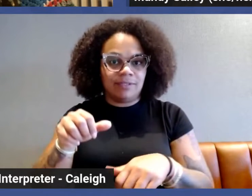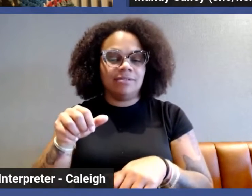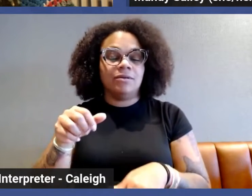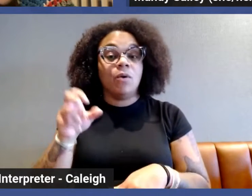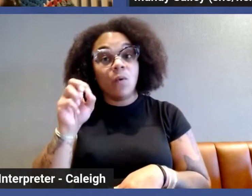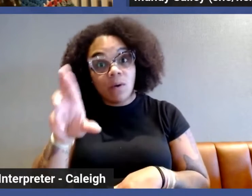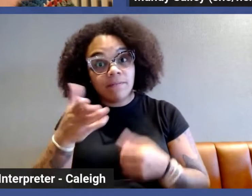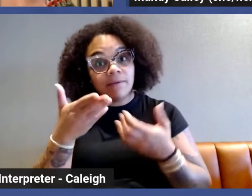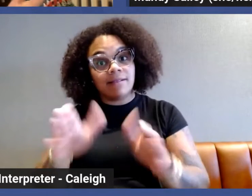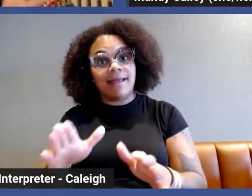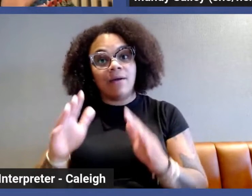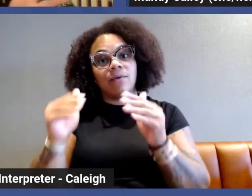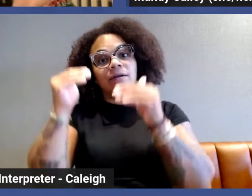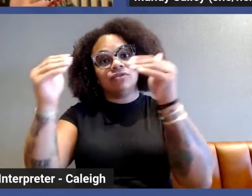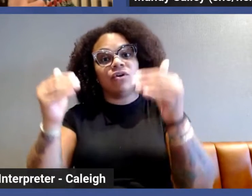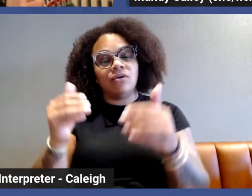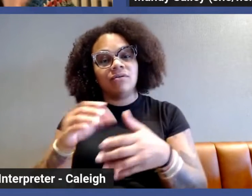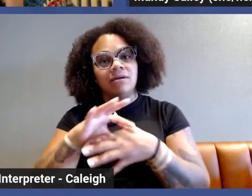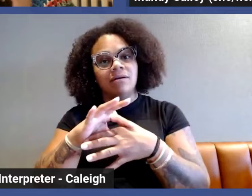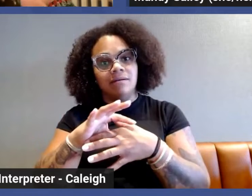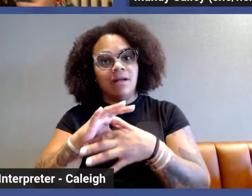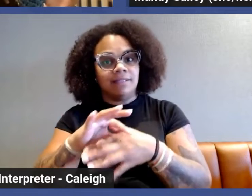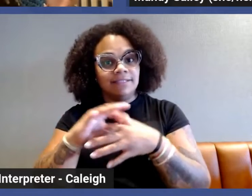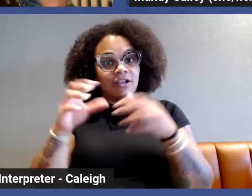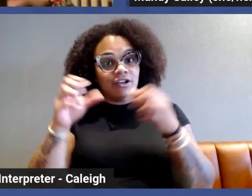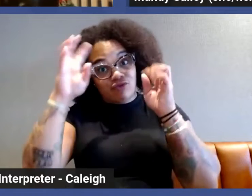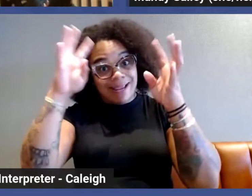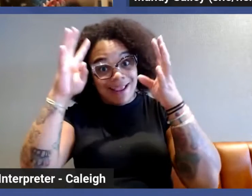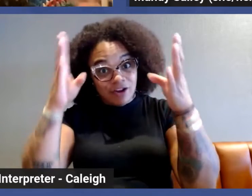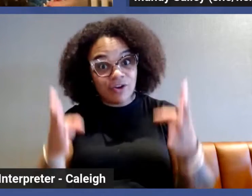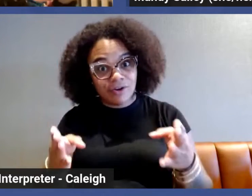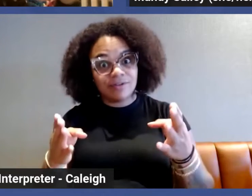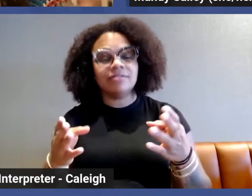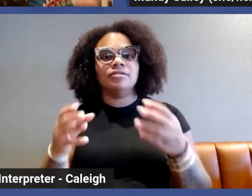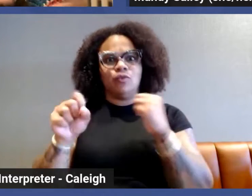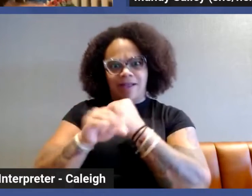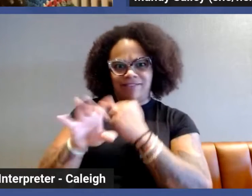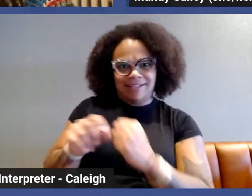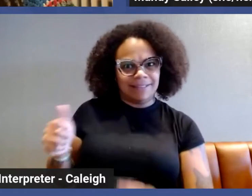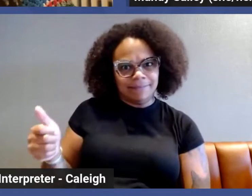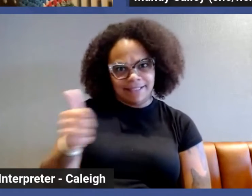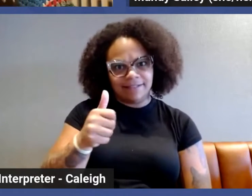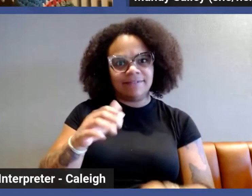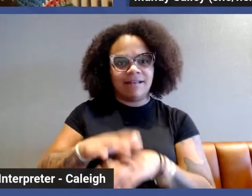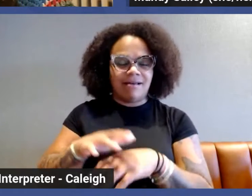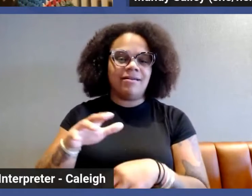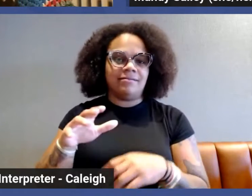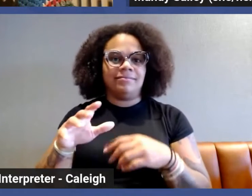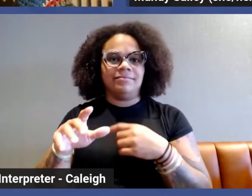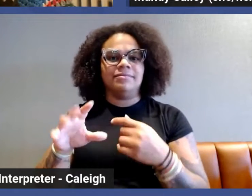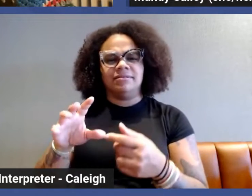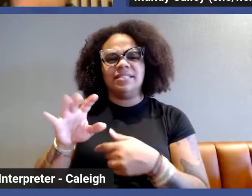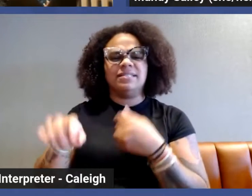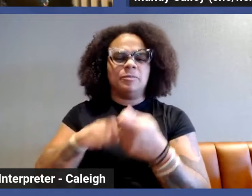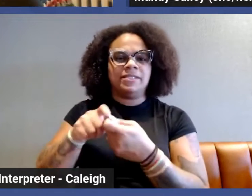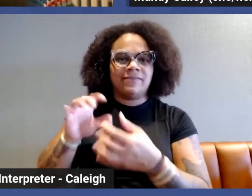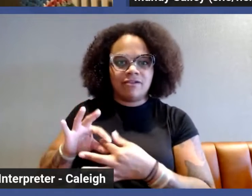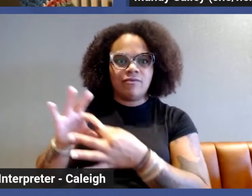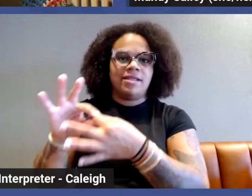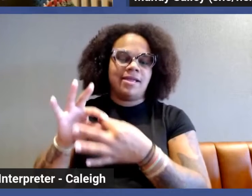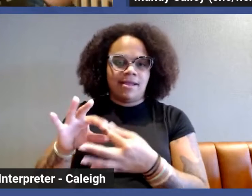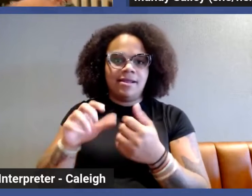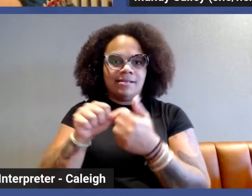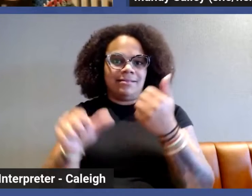to advertise on related subreddits that are marked as not safe for work, right? So bring in